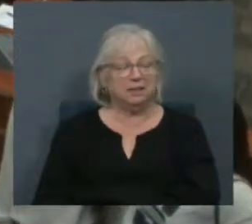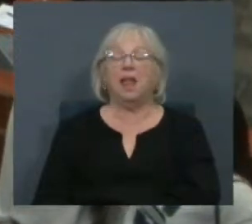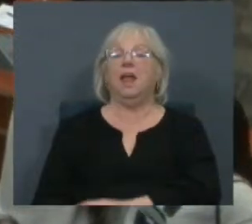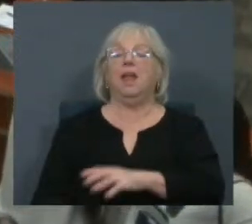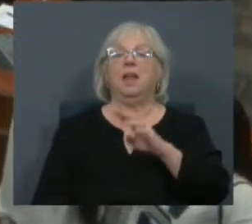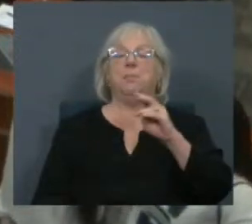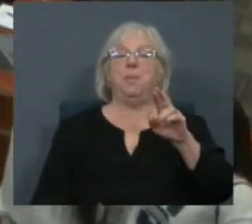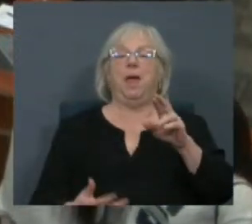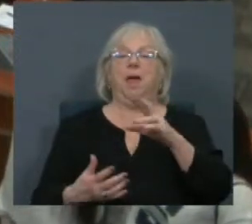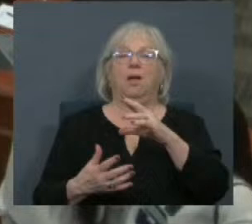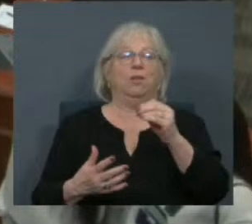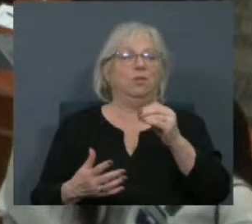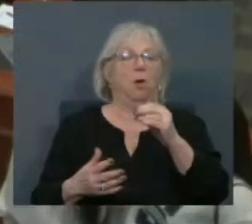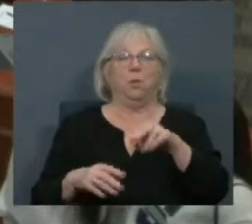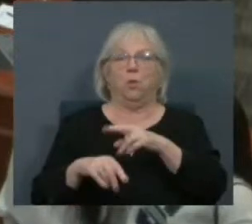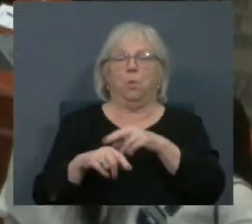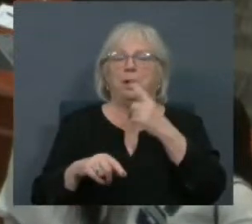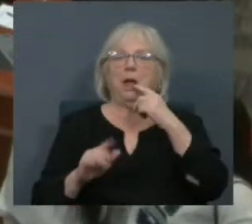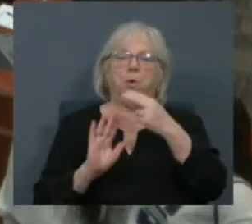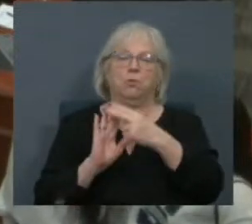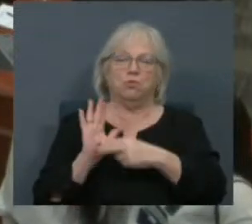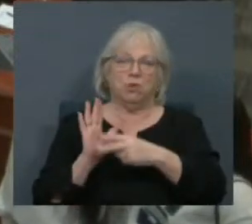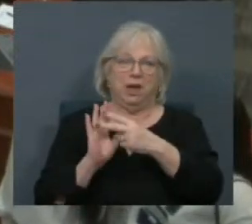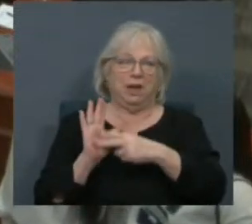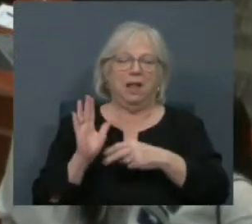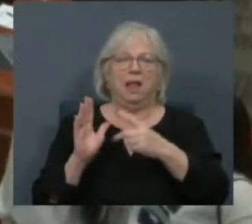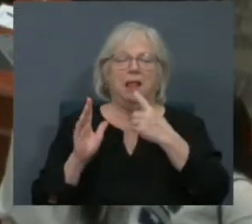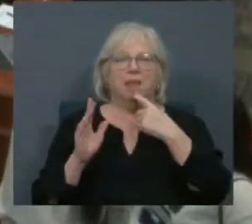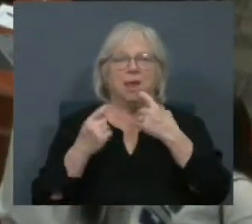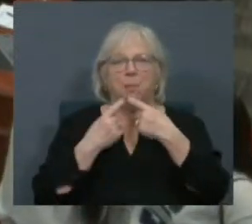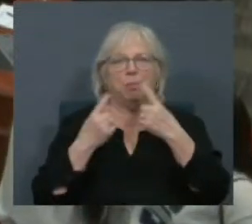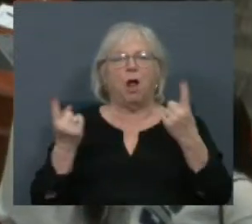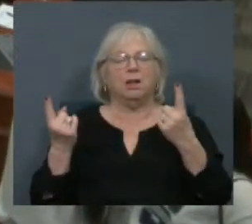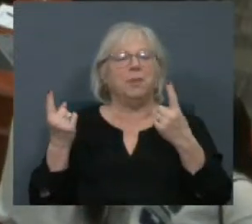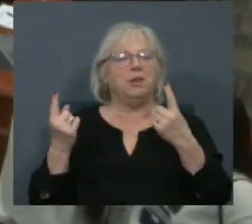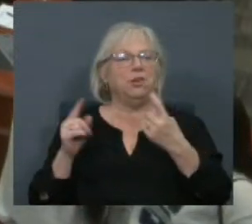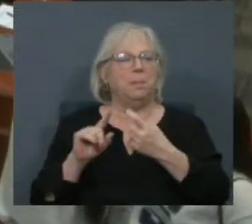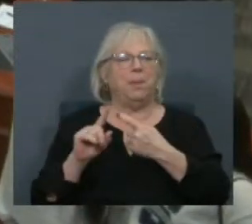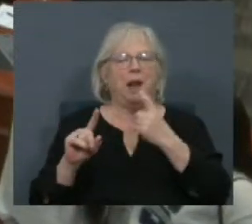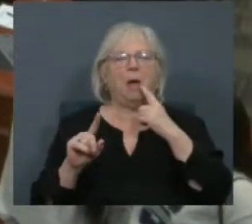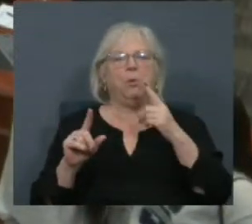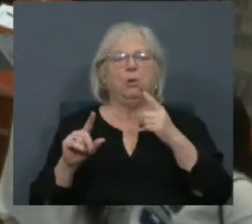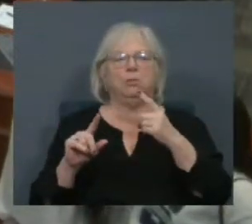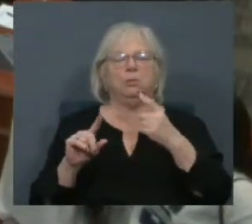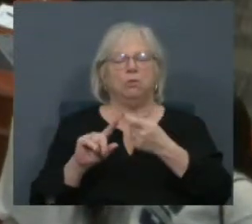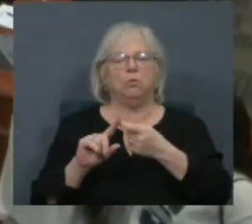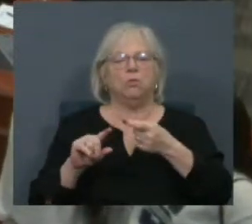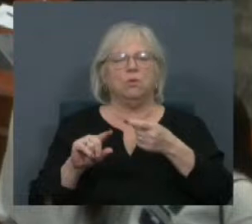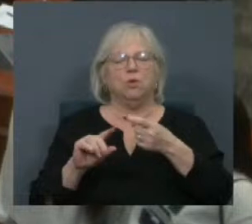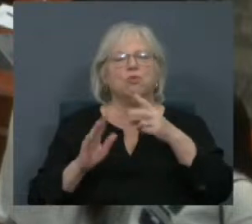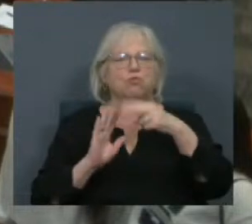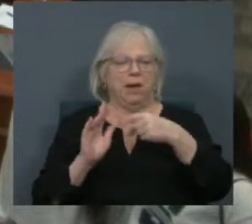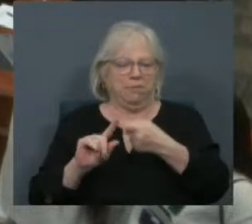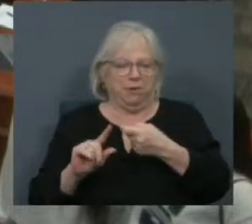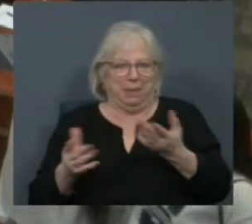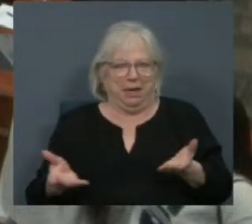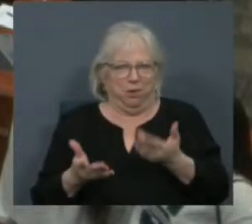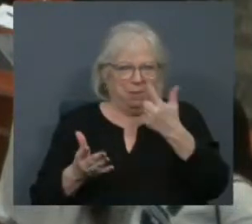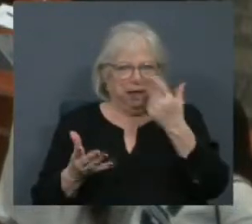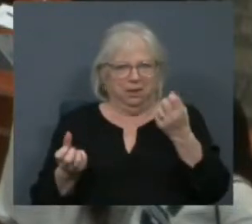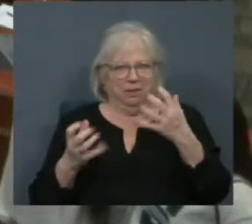And so normally I would read the proclamation from the podium, but I'll do it from here just in the essence of the capacity of the